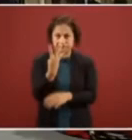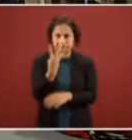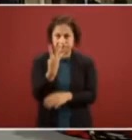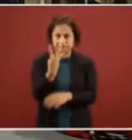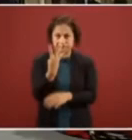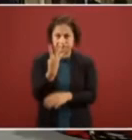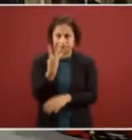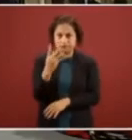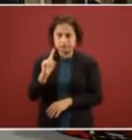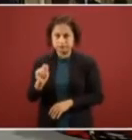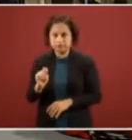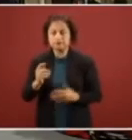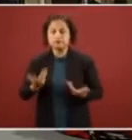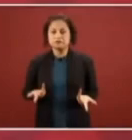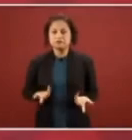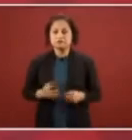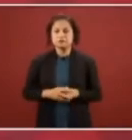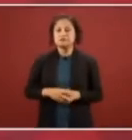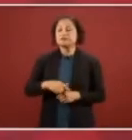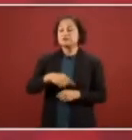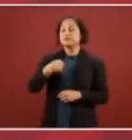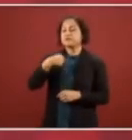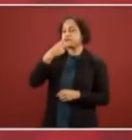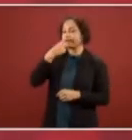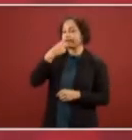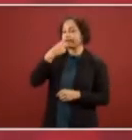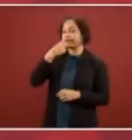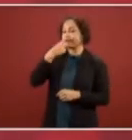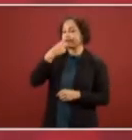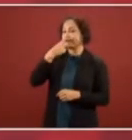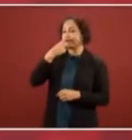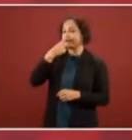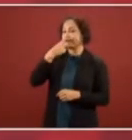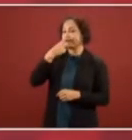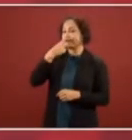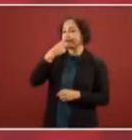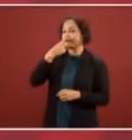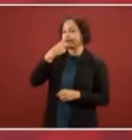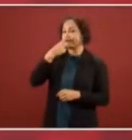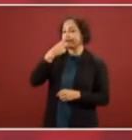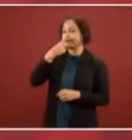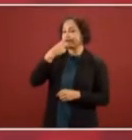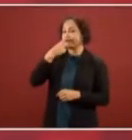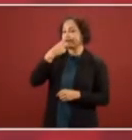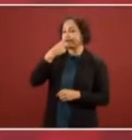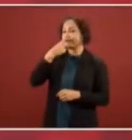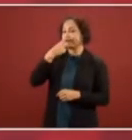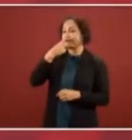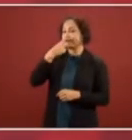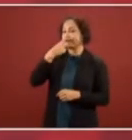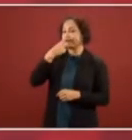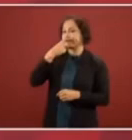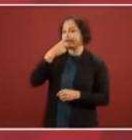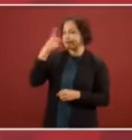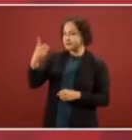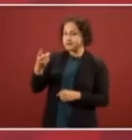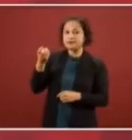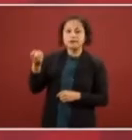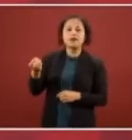they have nothing. Toda la información. That they have nothing to fear. All the